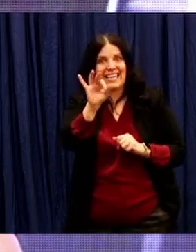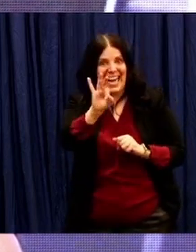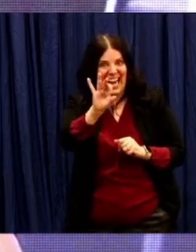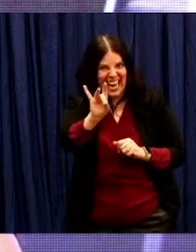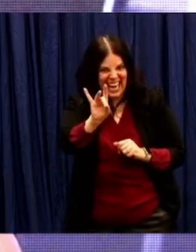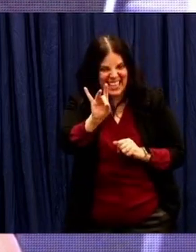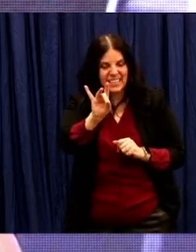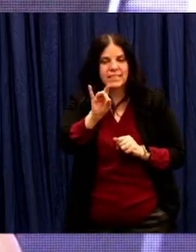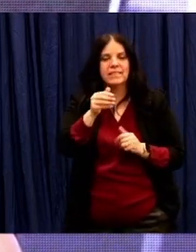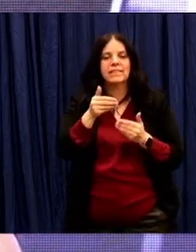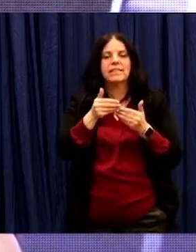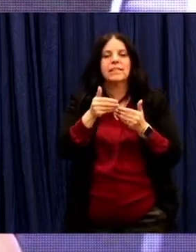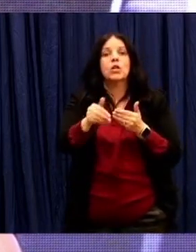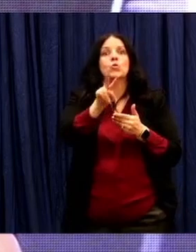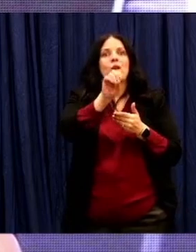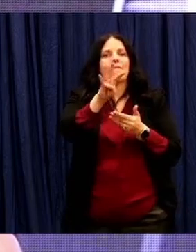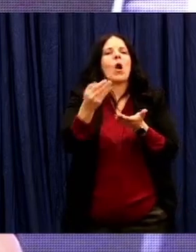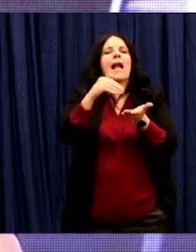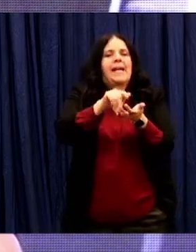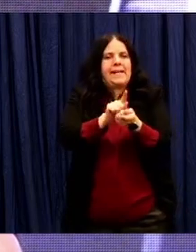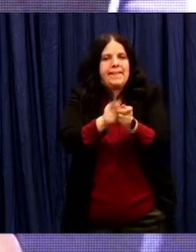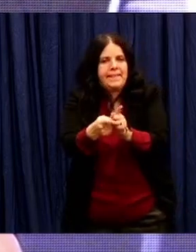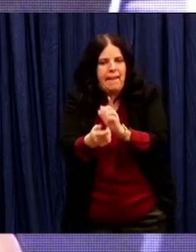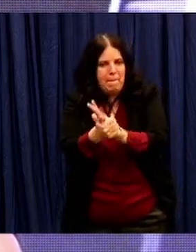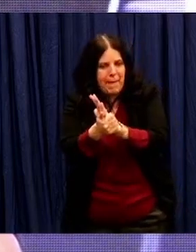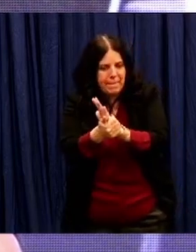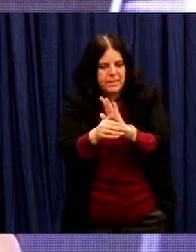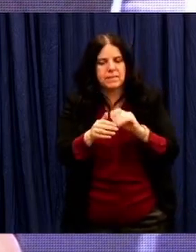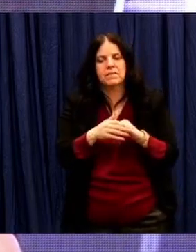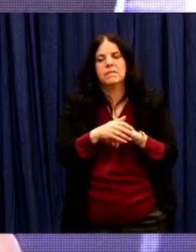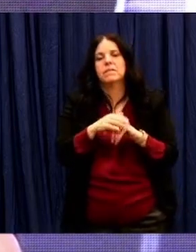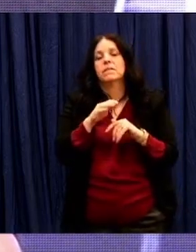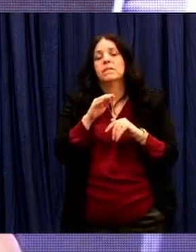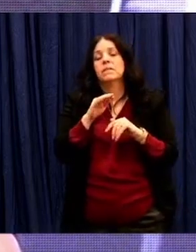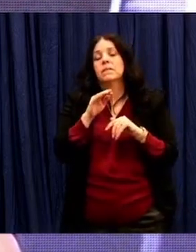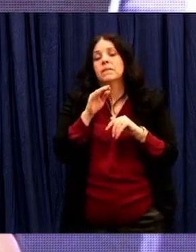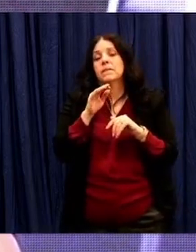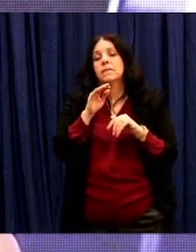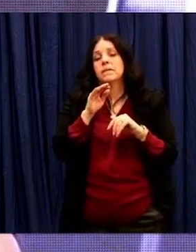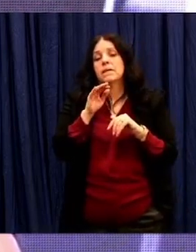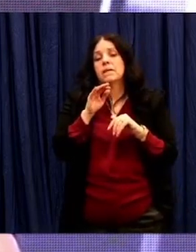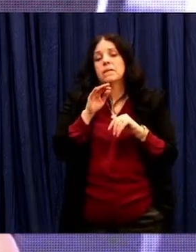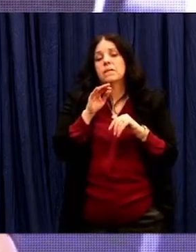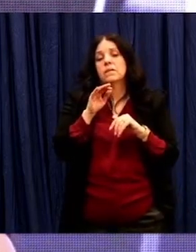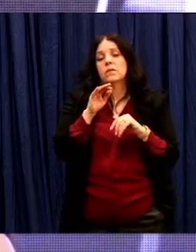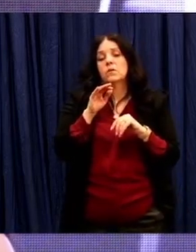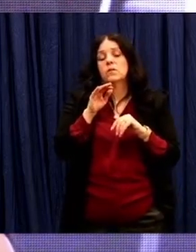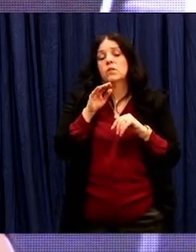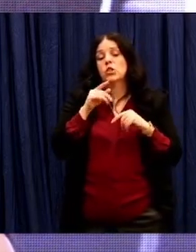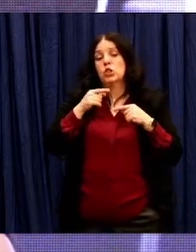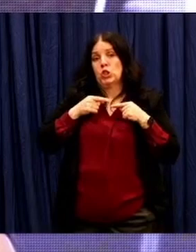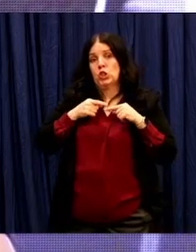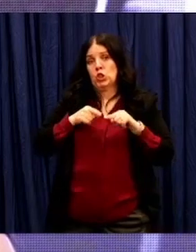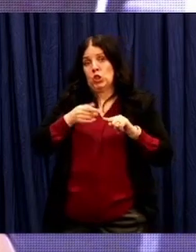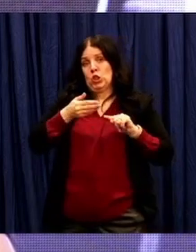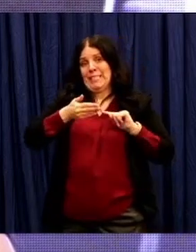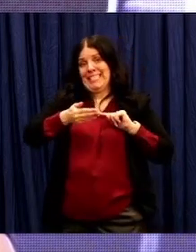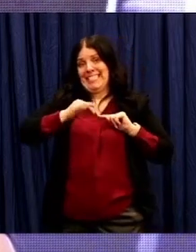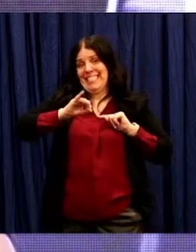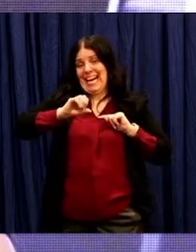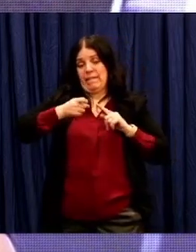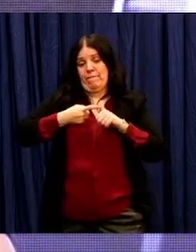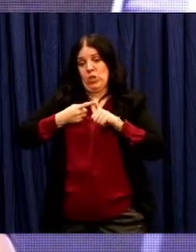in 2004. And it was the act in the 90s that